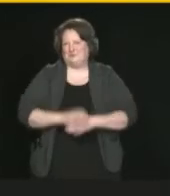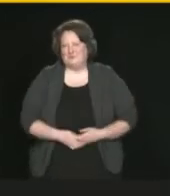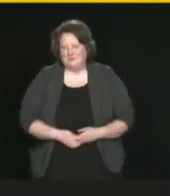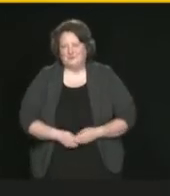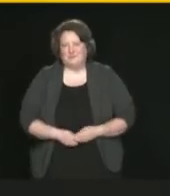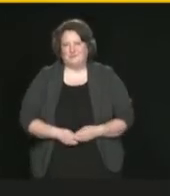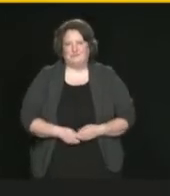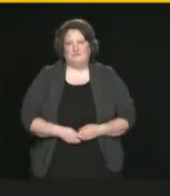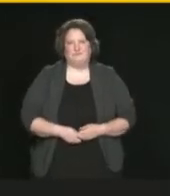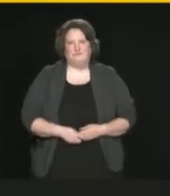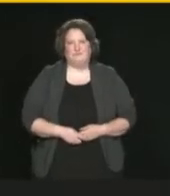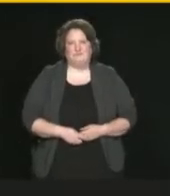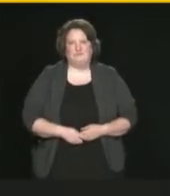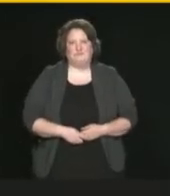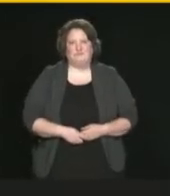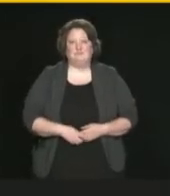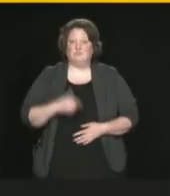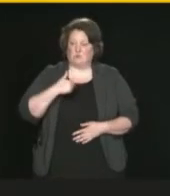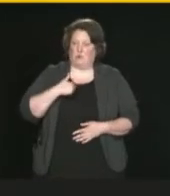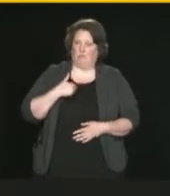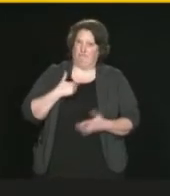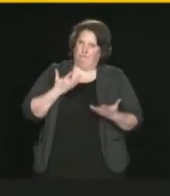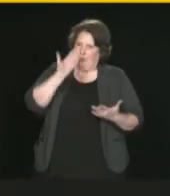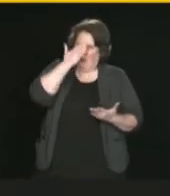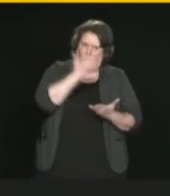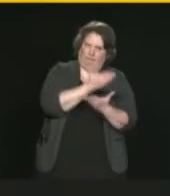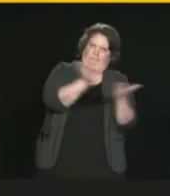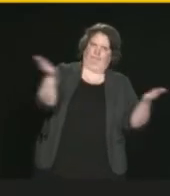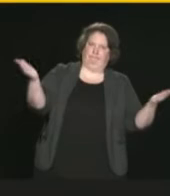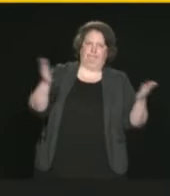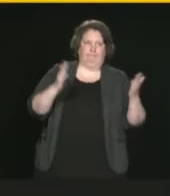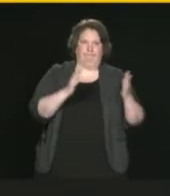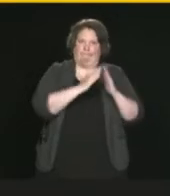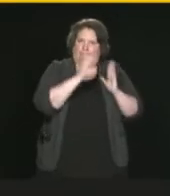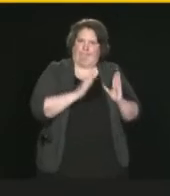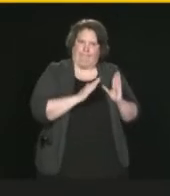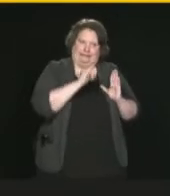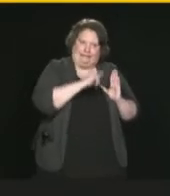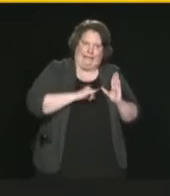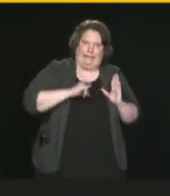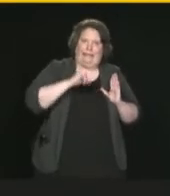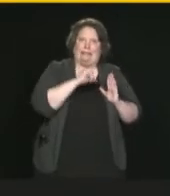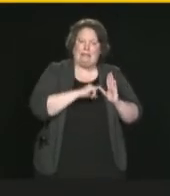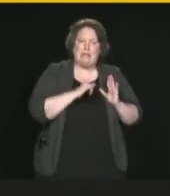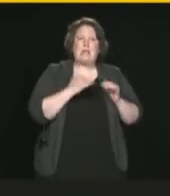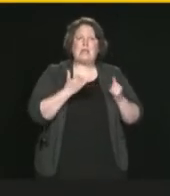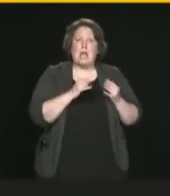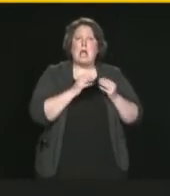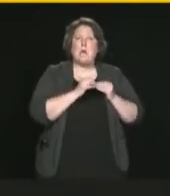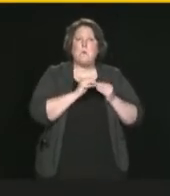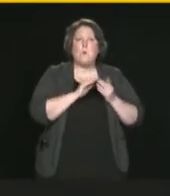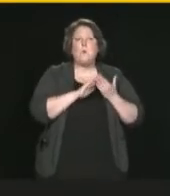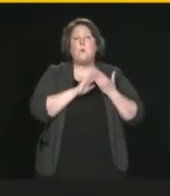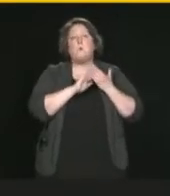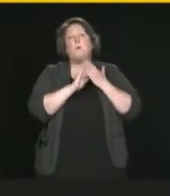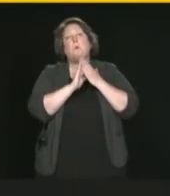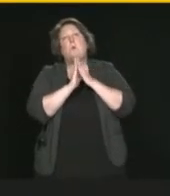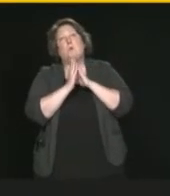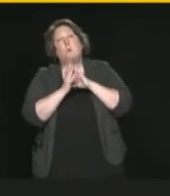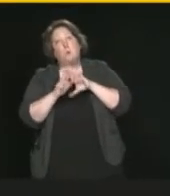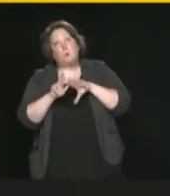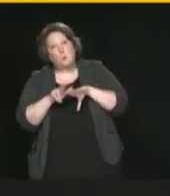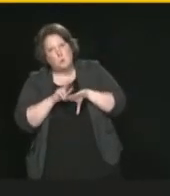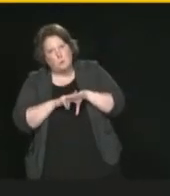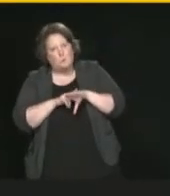After spending several months at home, life is slowly starting to return to normal. Of course, we have to remain very vigilant